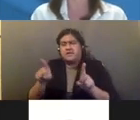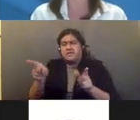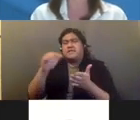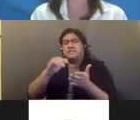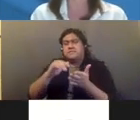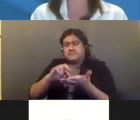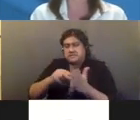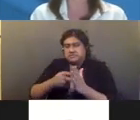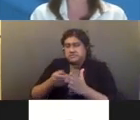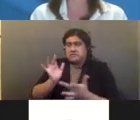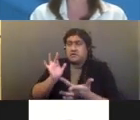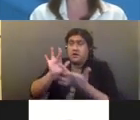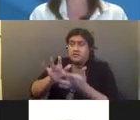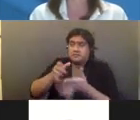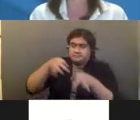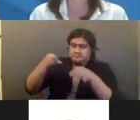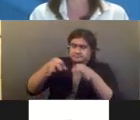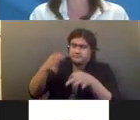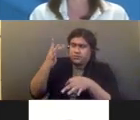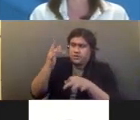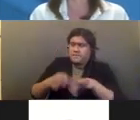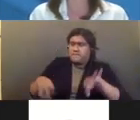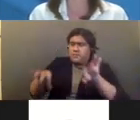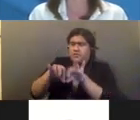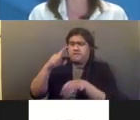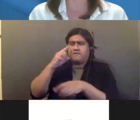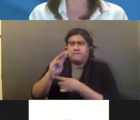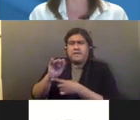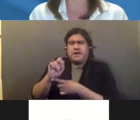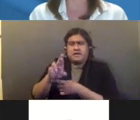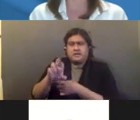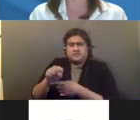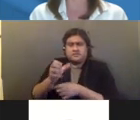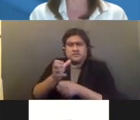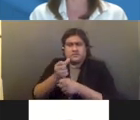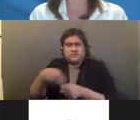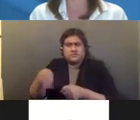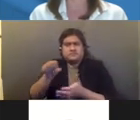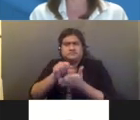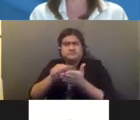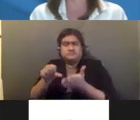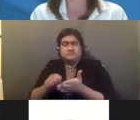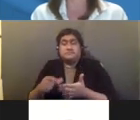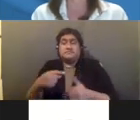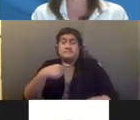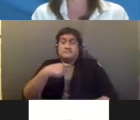minors. Thank you. I spend a lot of time with appeals.